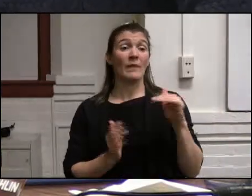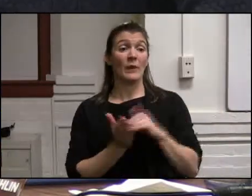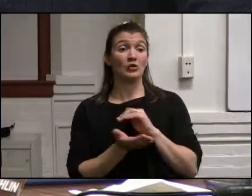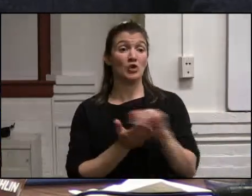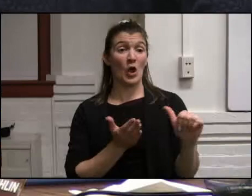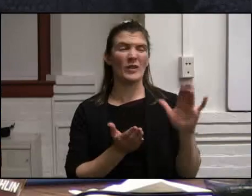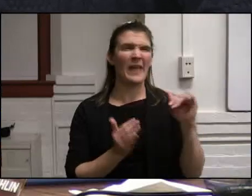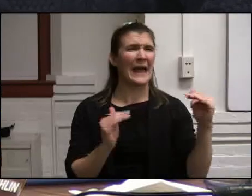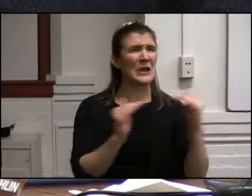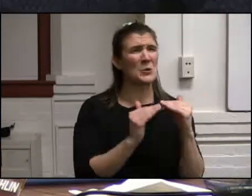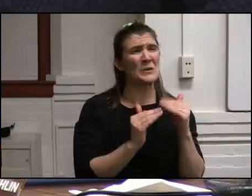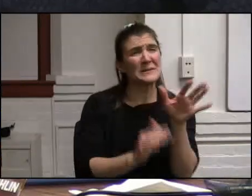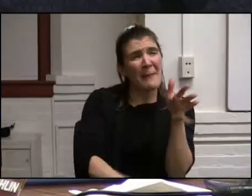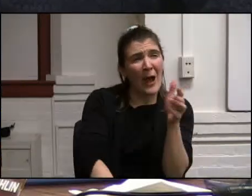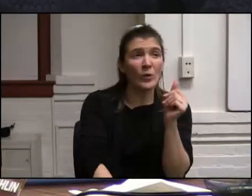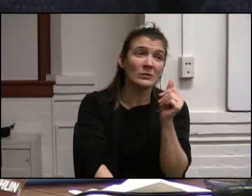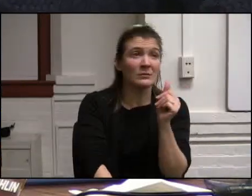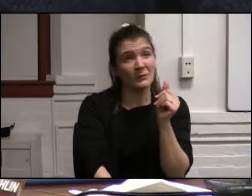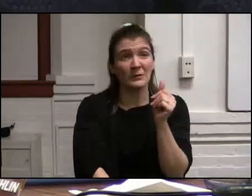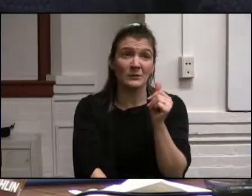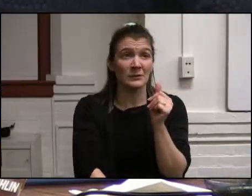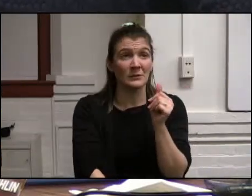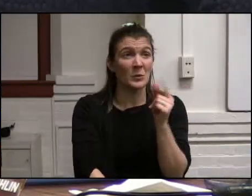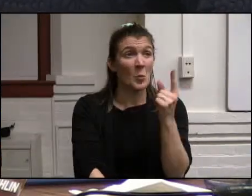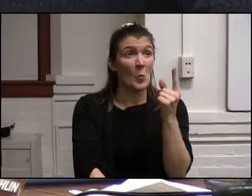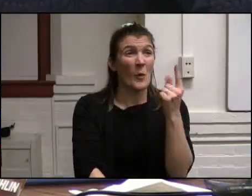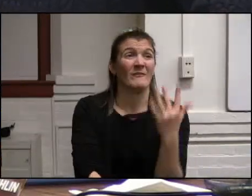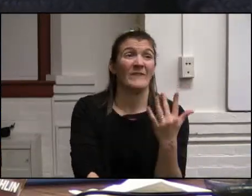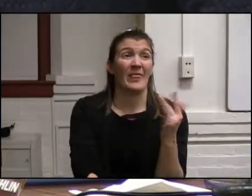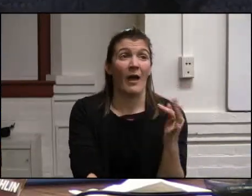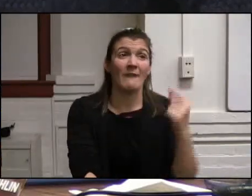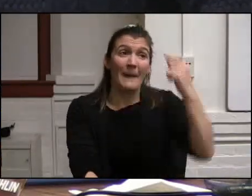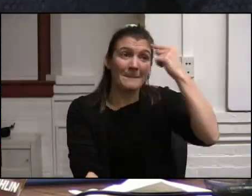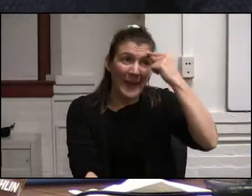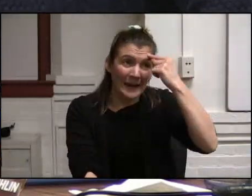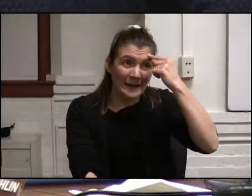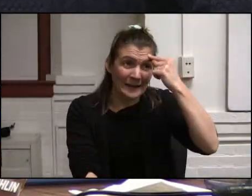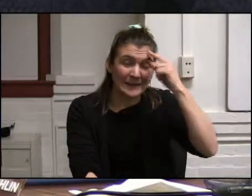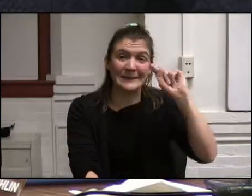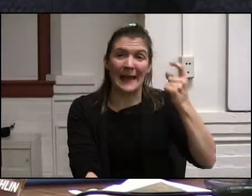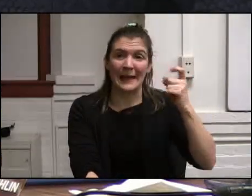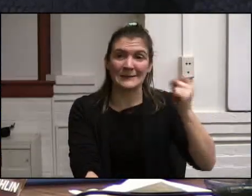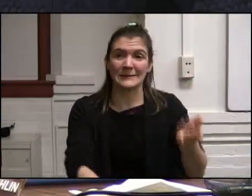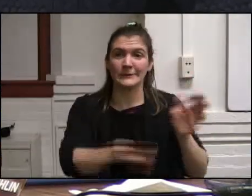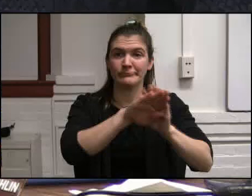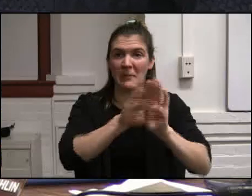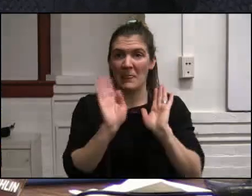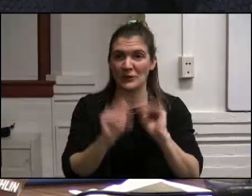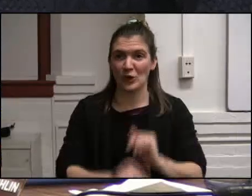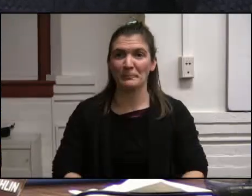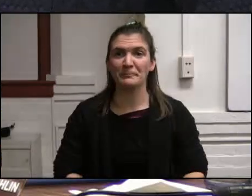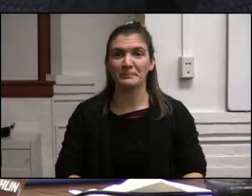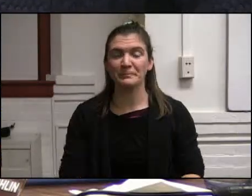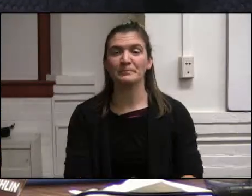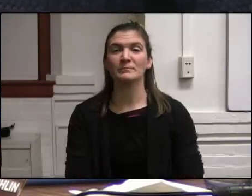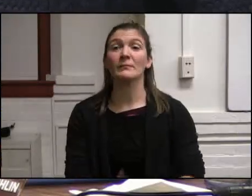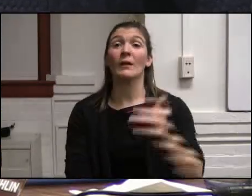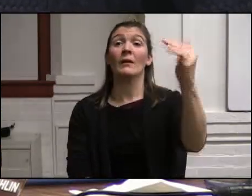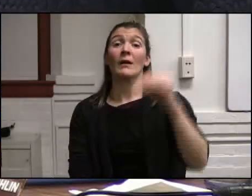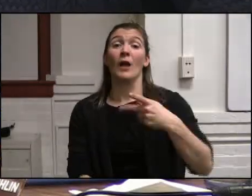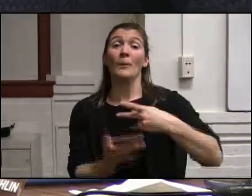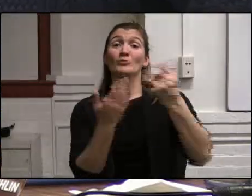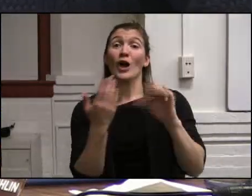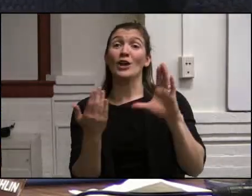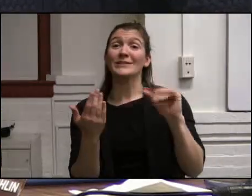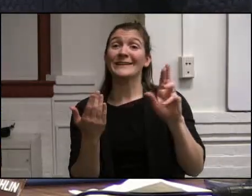$25,000 would be about a fifth of a penny on the tax rate. For Project CARE,